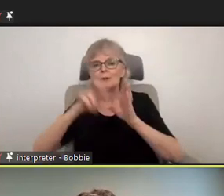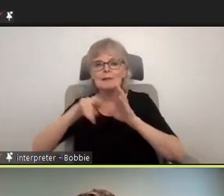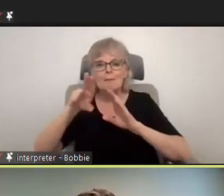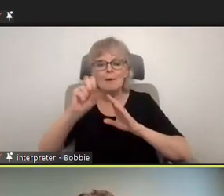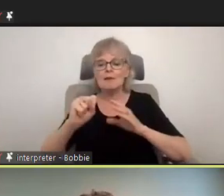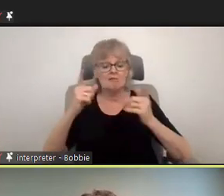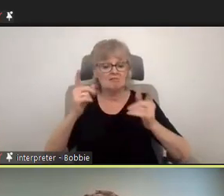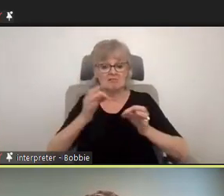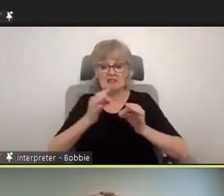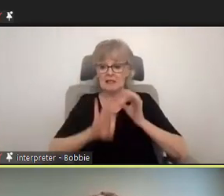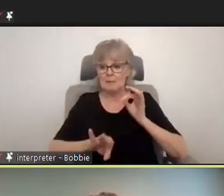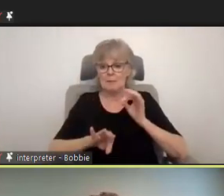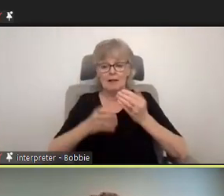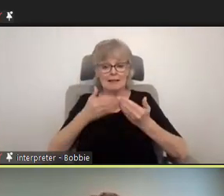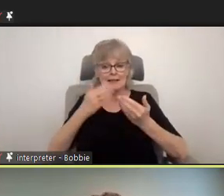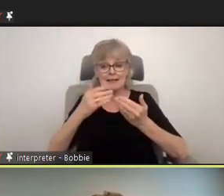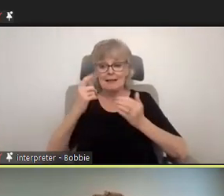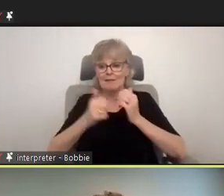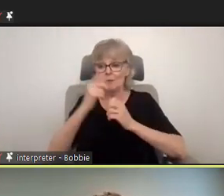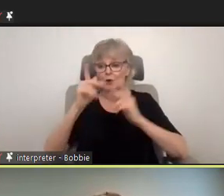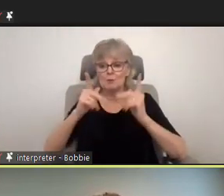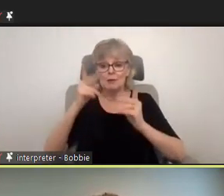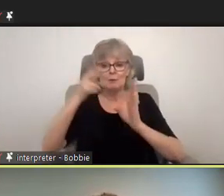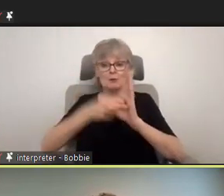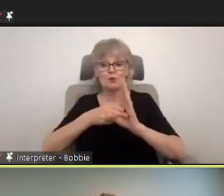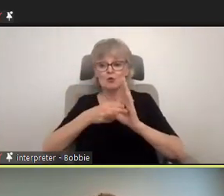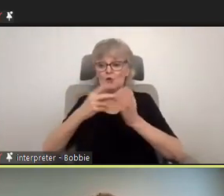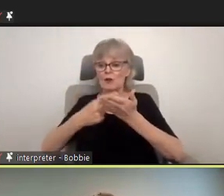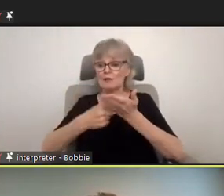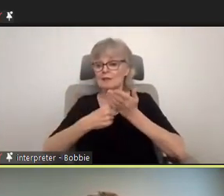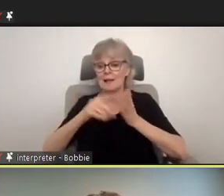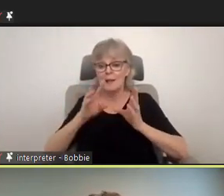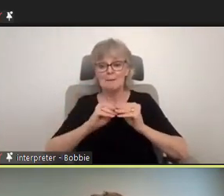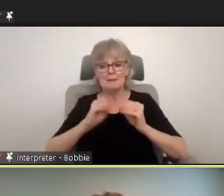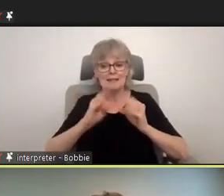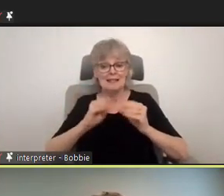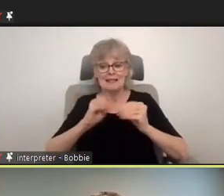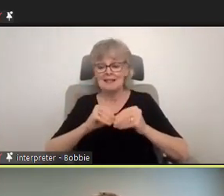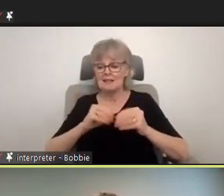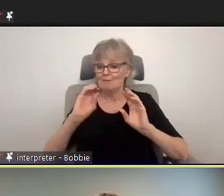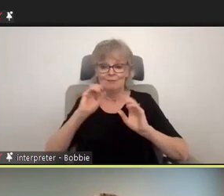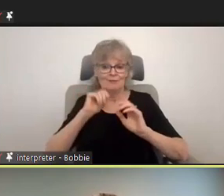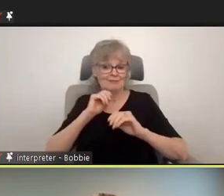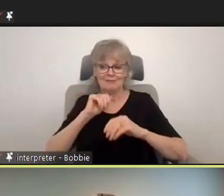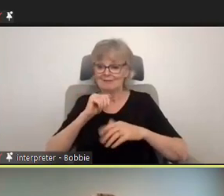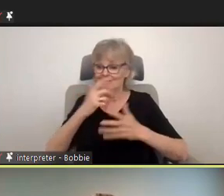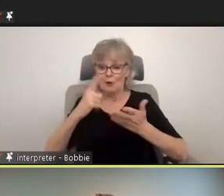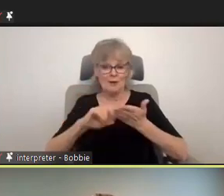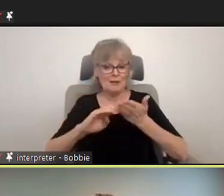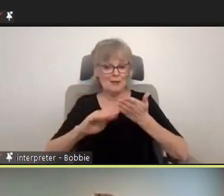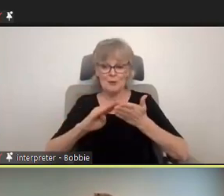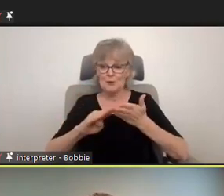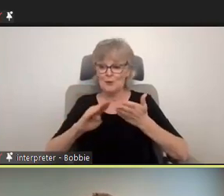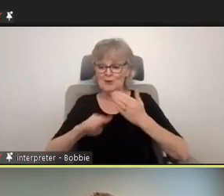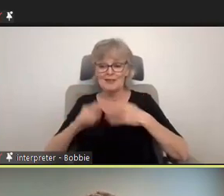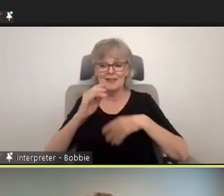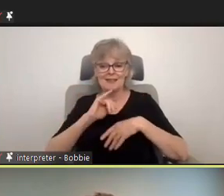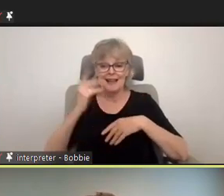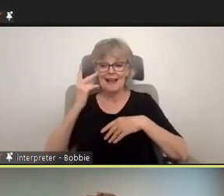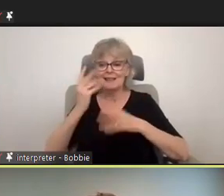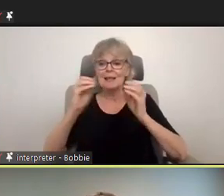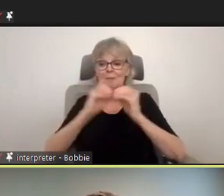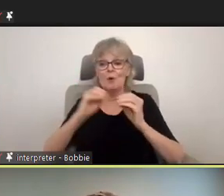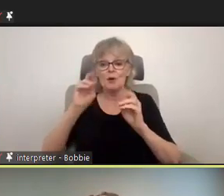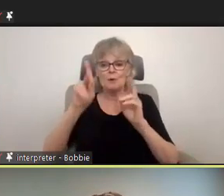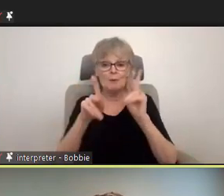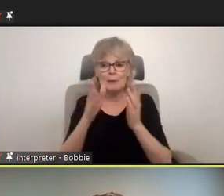very simple for most people these days to join conversations and join meetings, so we have very little excuse And so I've seen more than ever, people are